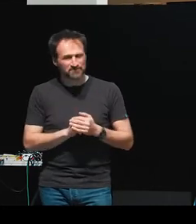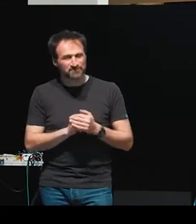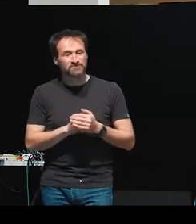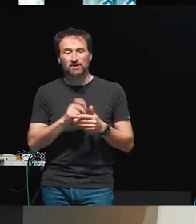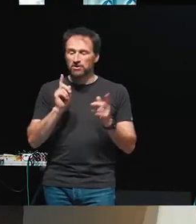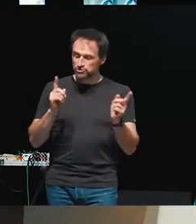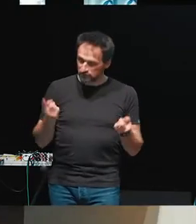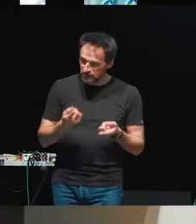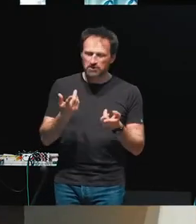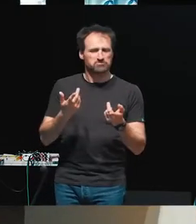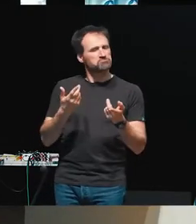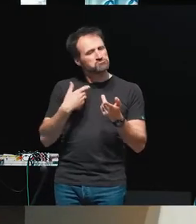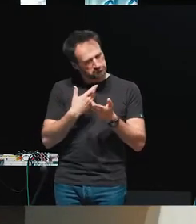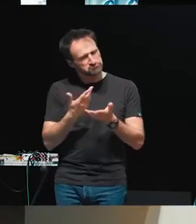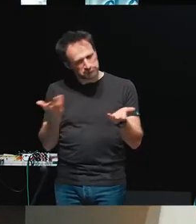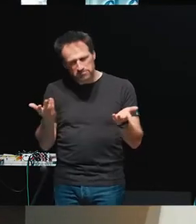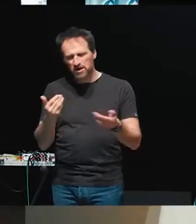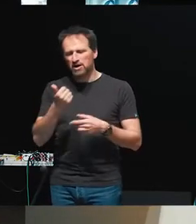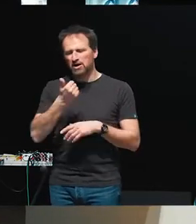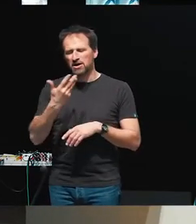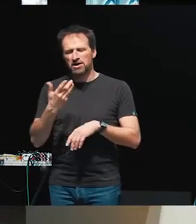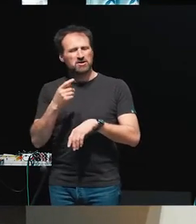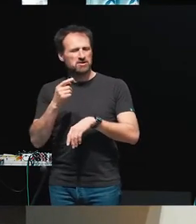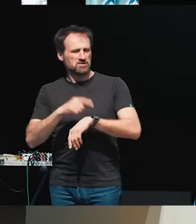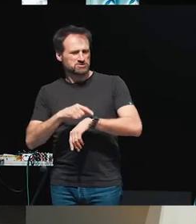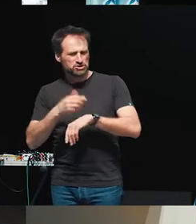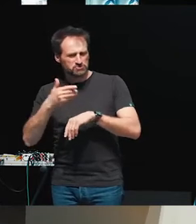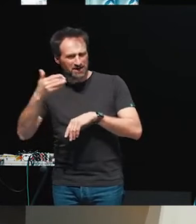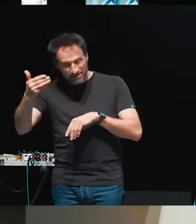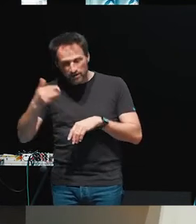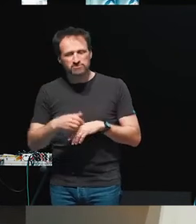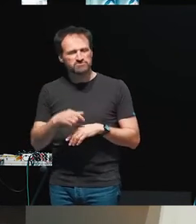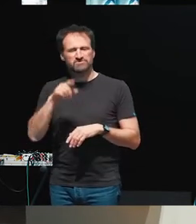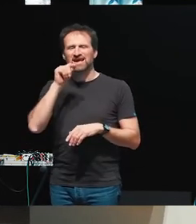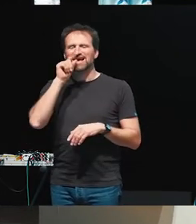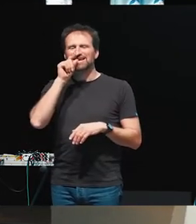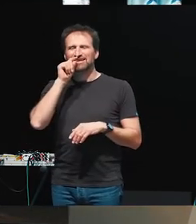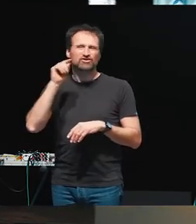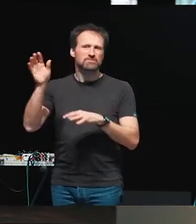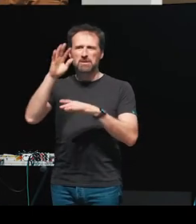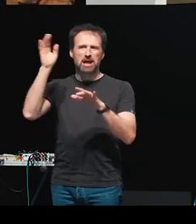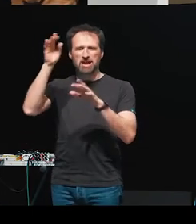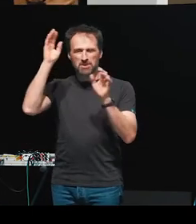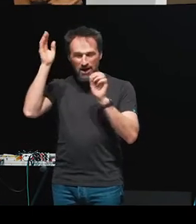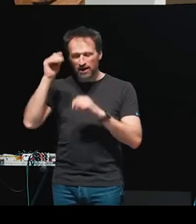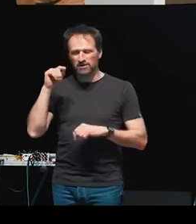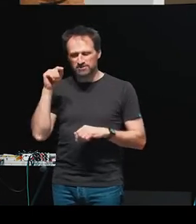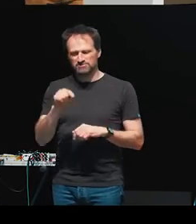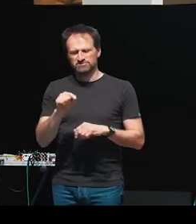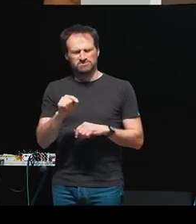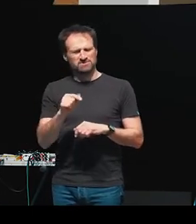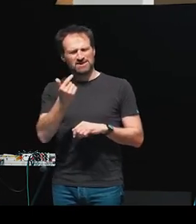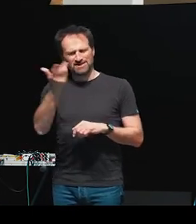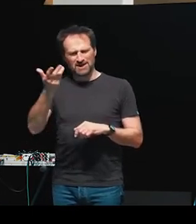this, and obviously, sometime later, we get cannot read property blah of null. So someone was passing an